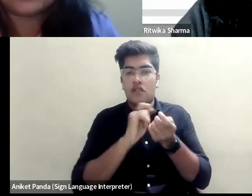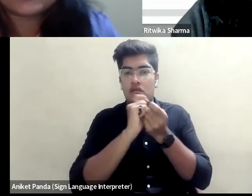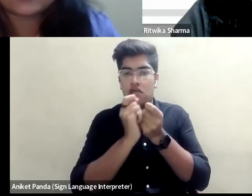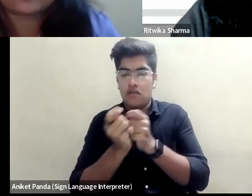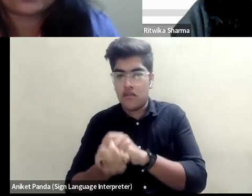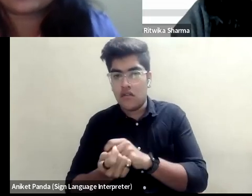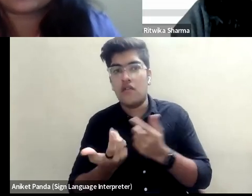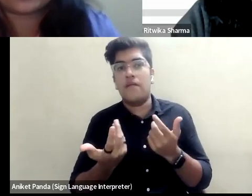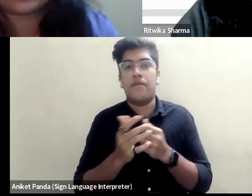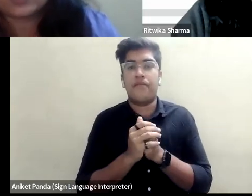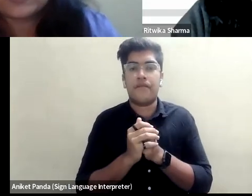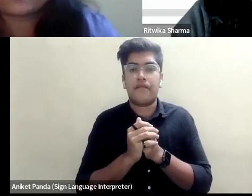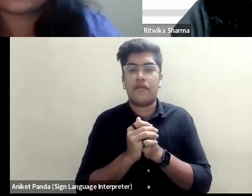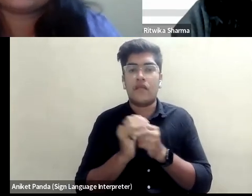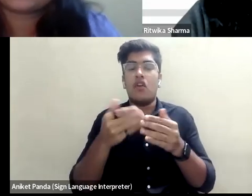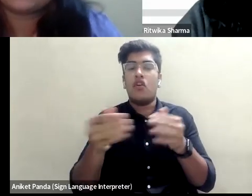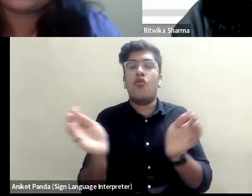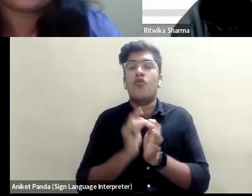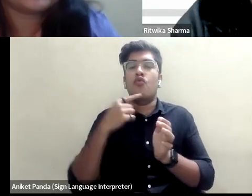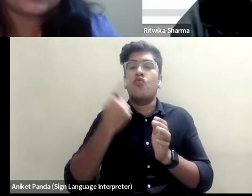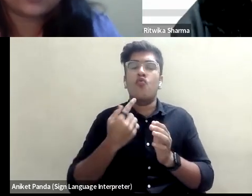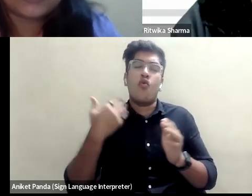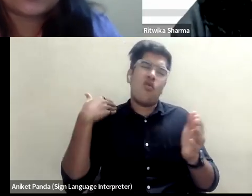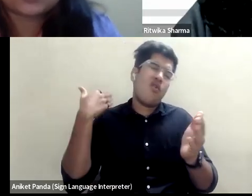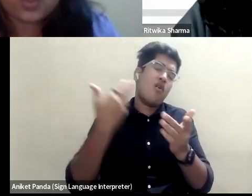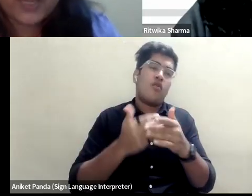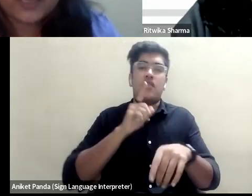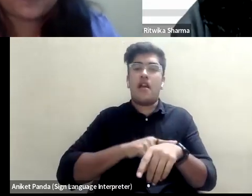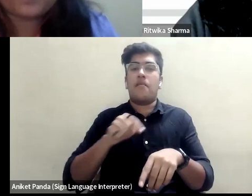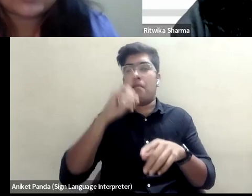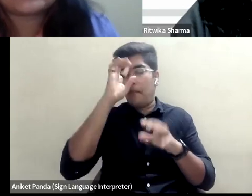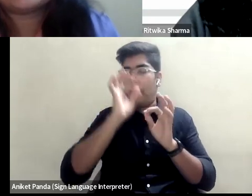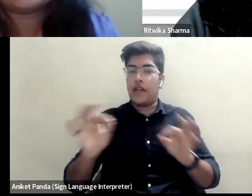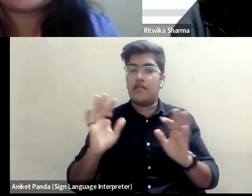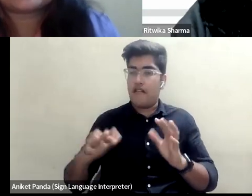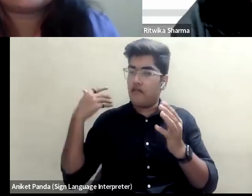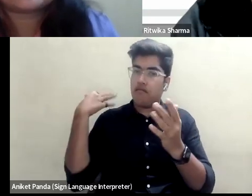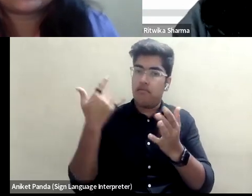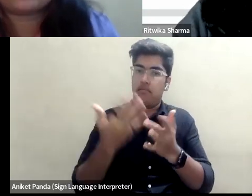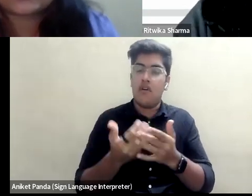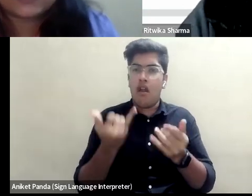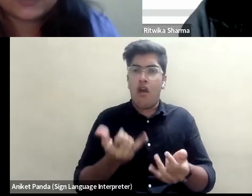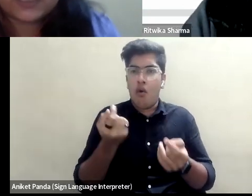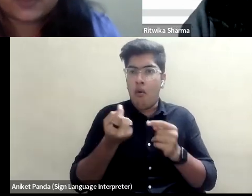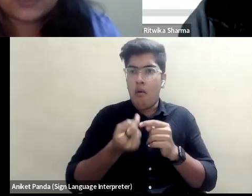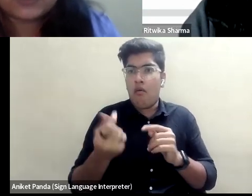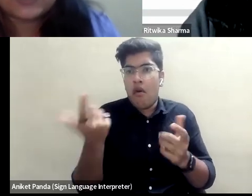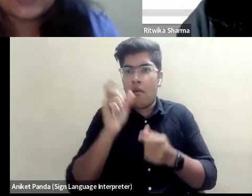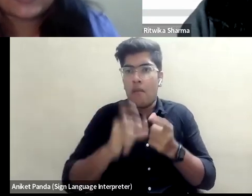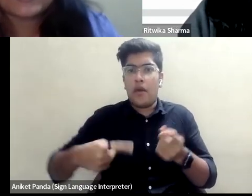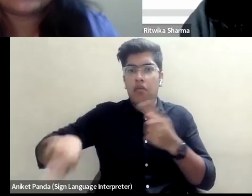the communities that have coexisted for the longest of times so peacefully and so well. Suddenly there's some sense of hostility